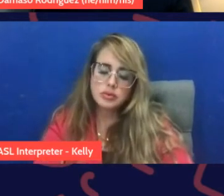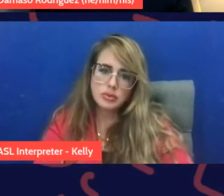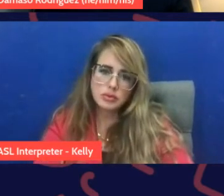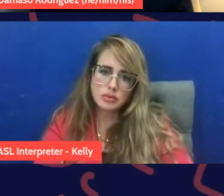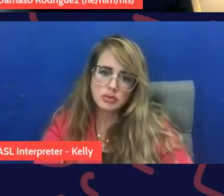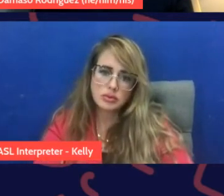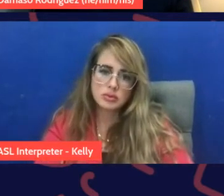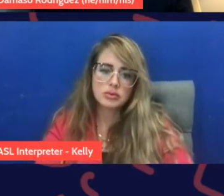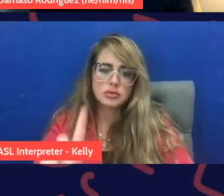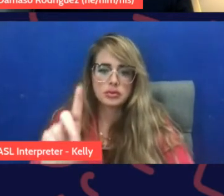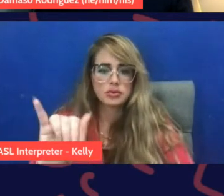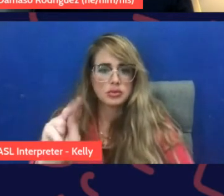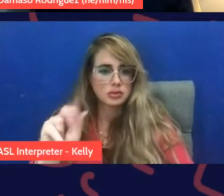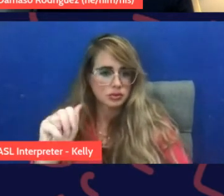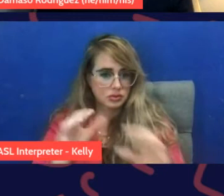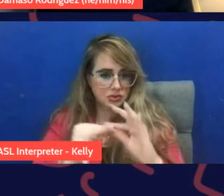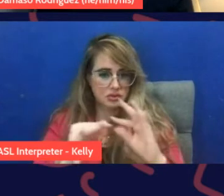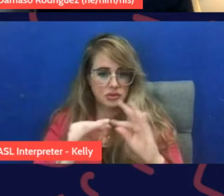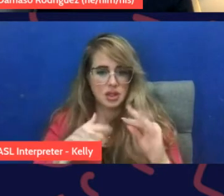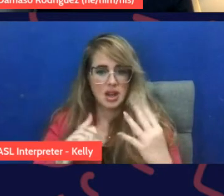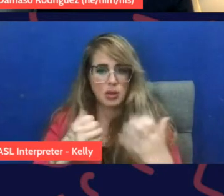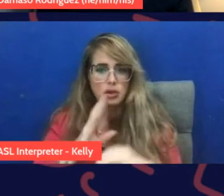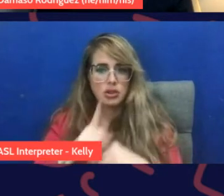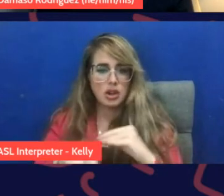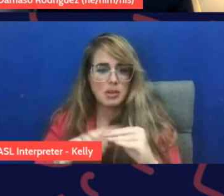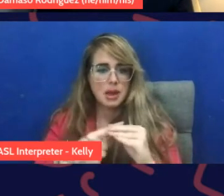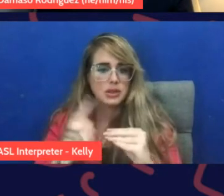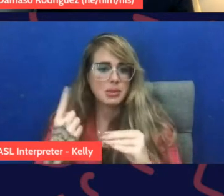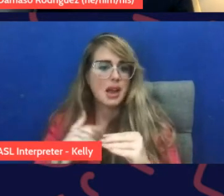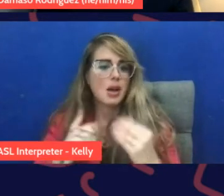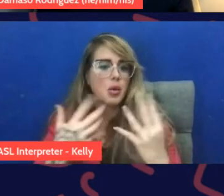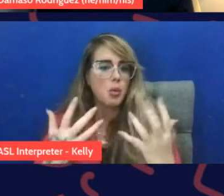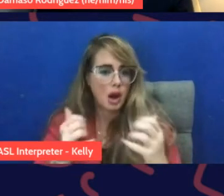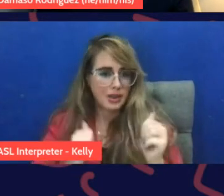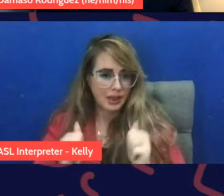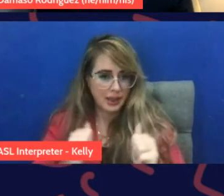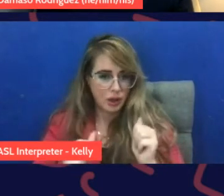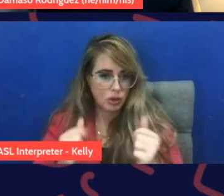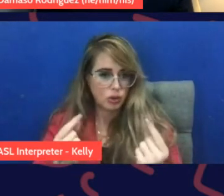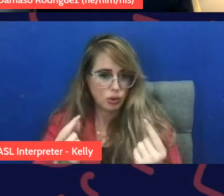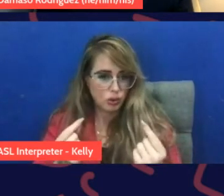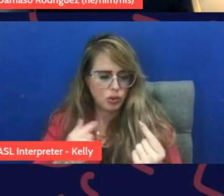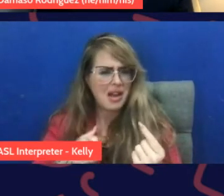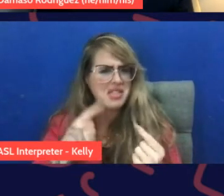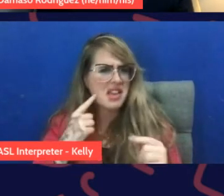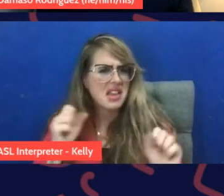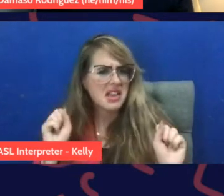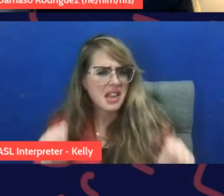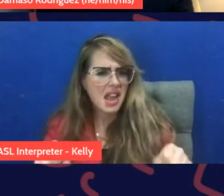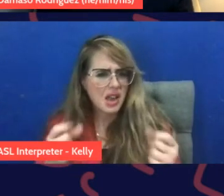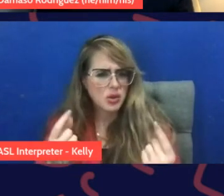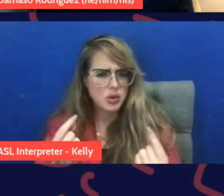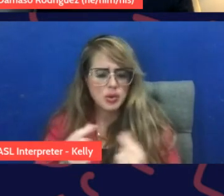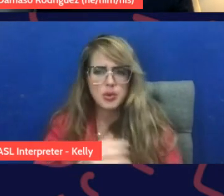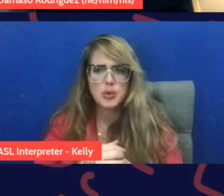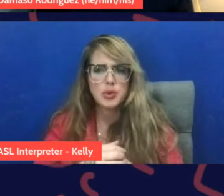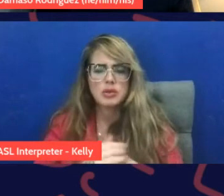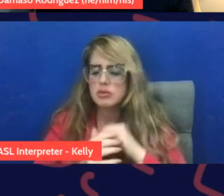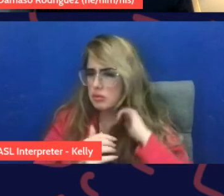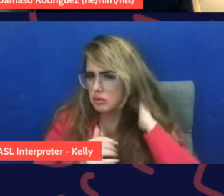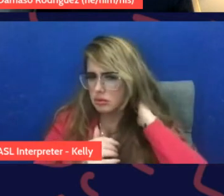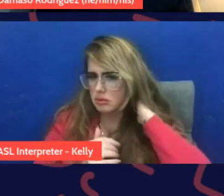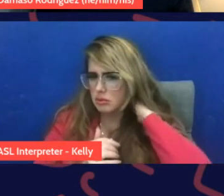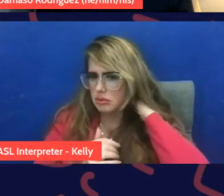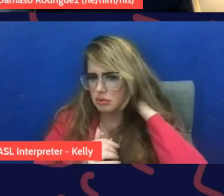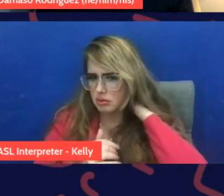I want to talk just a little bit about something I want the theater to do that I think it is really capable of is to